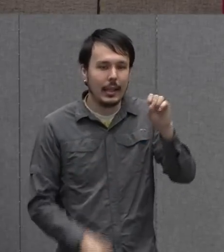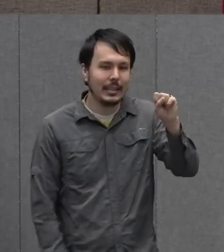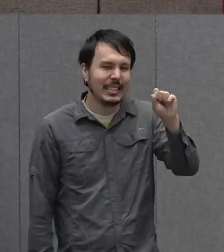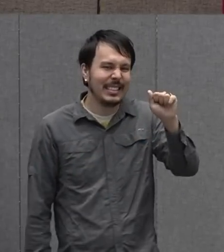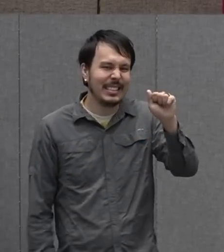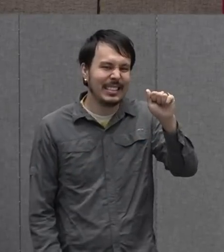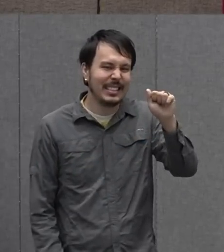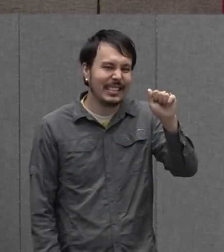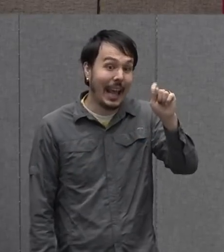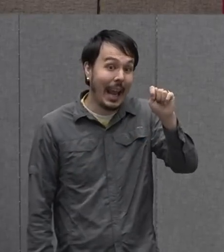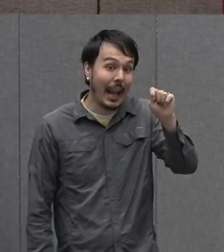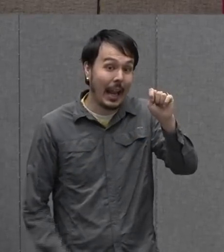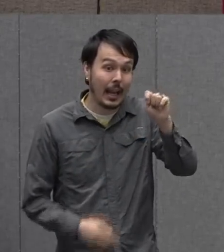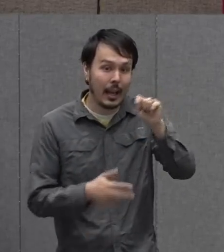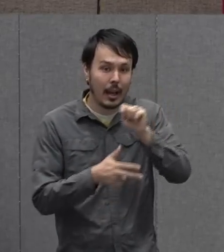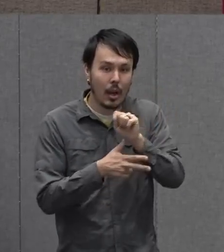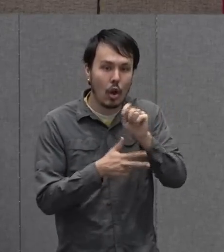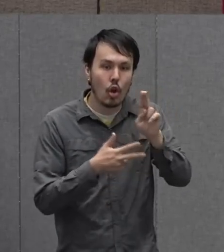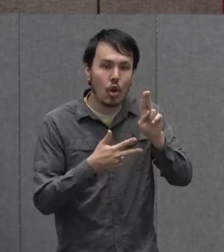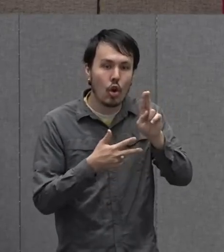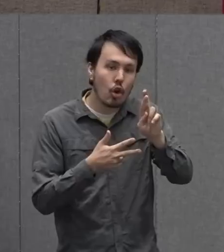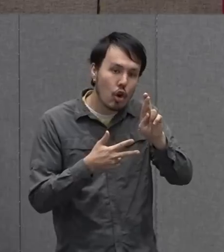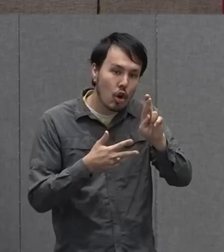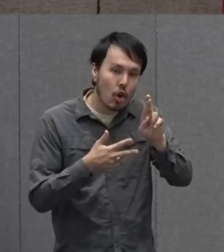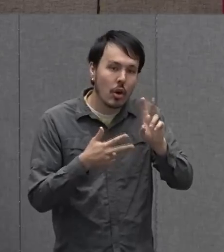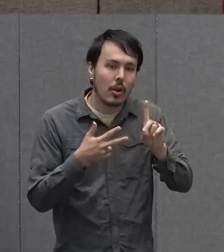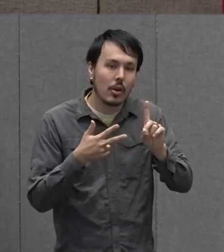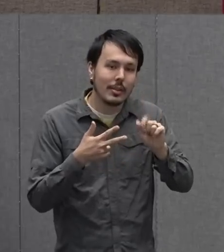Saturday. Capital